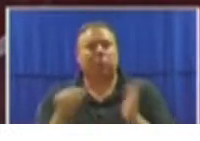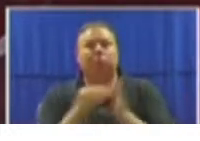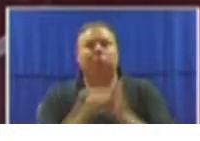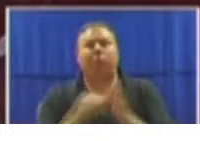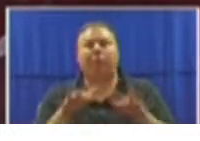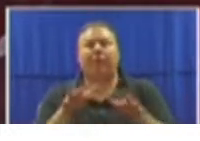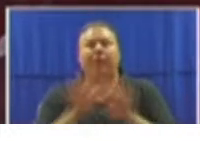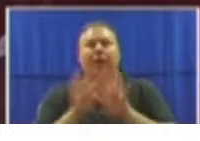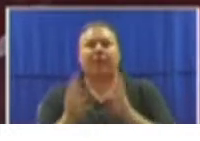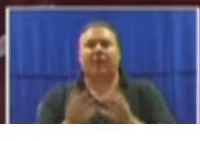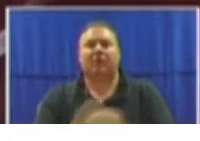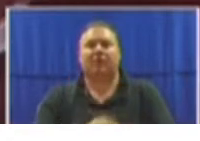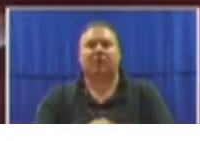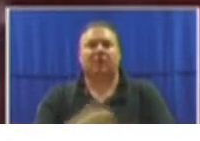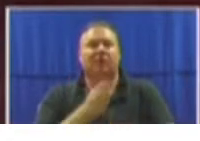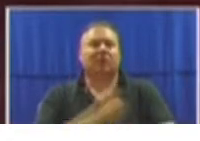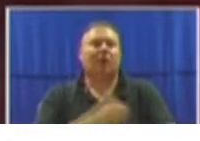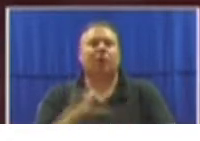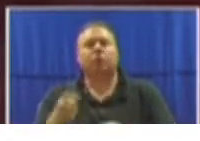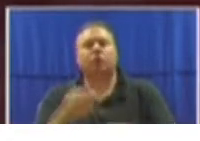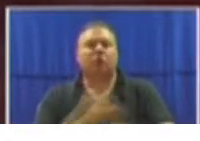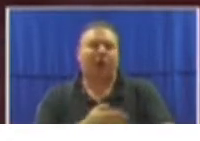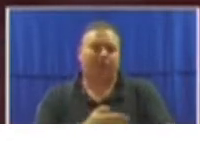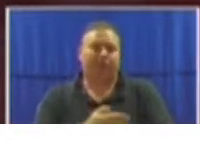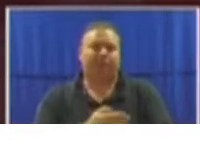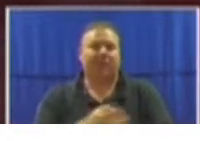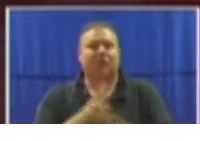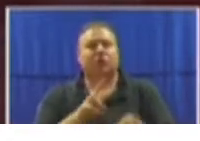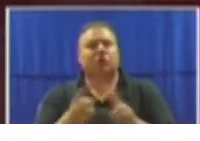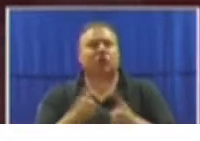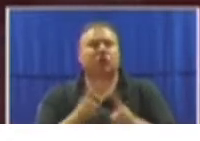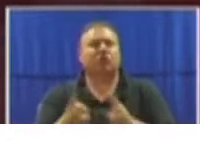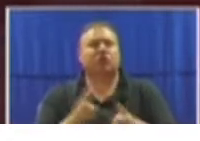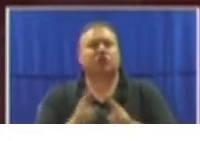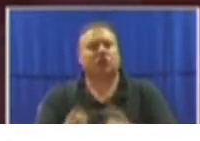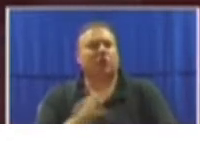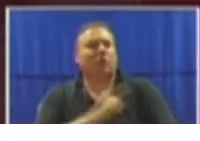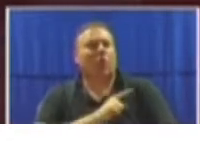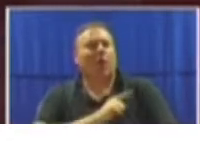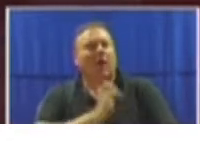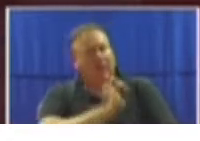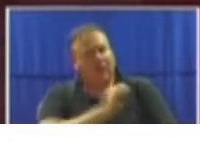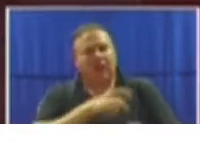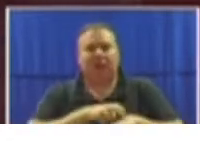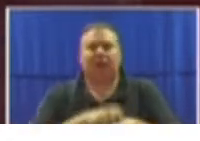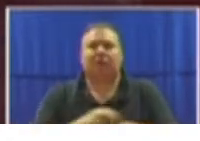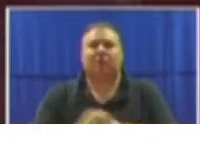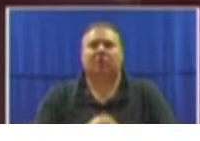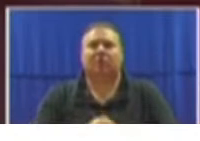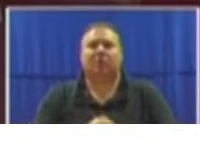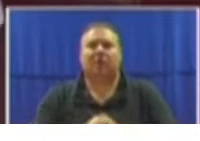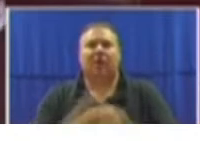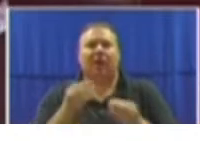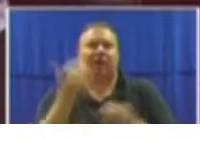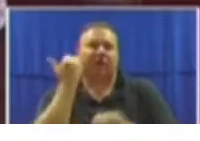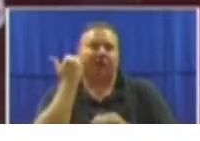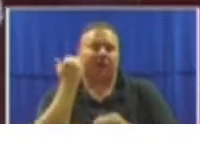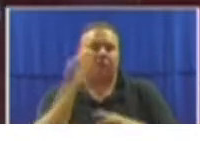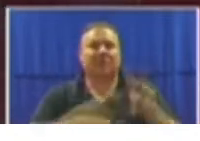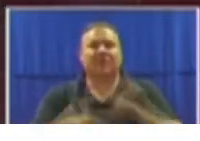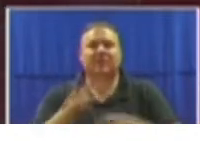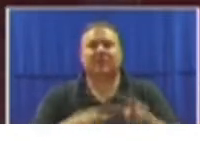the President will make changes to the Cabinet guided by factors at his disposal, as well as performance assessment. Honorable